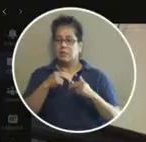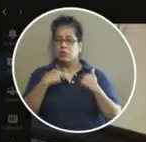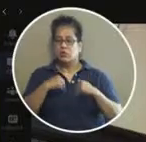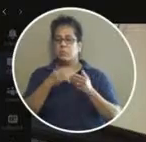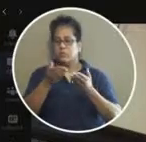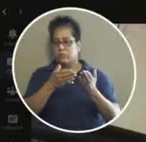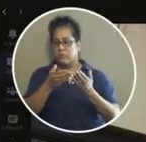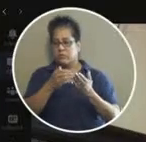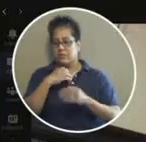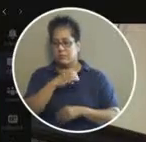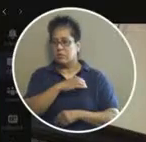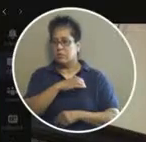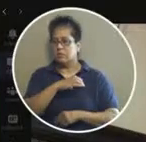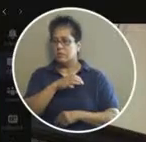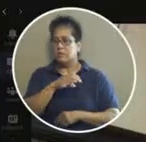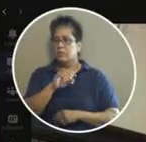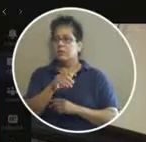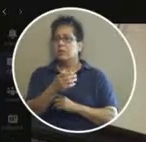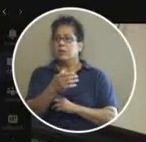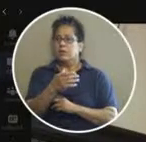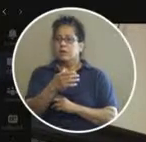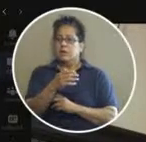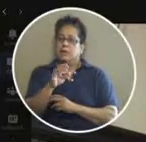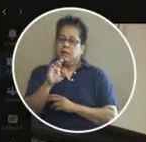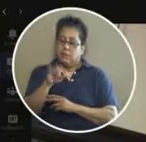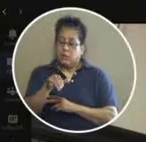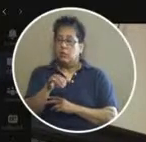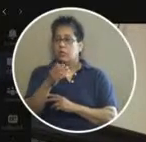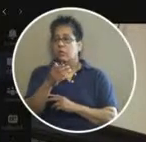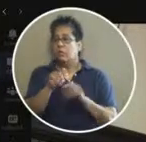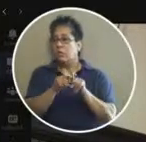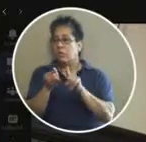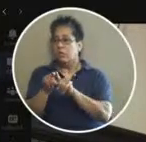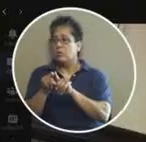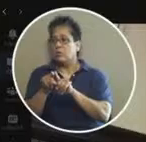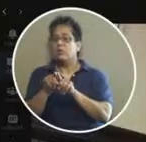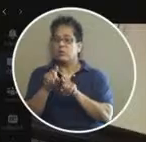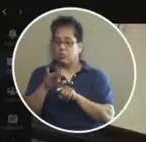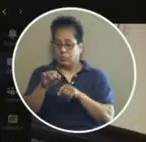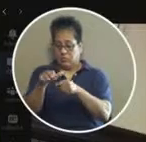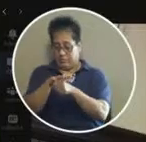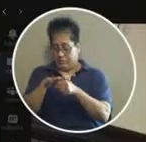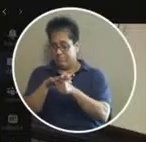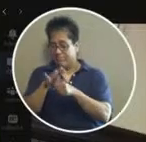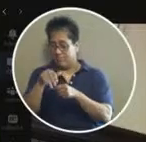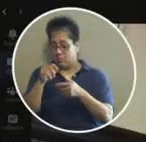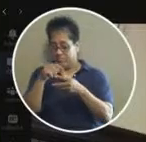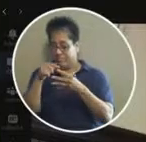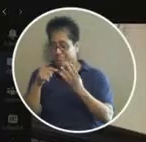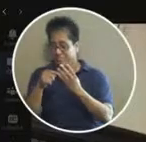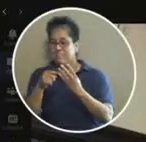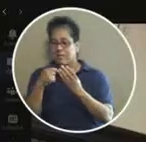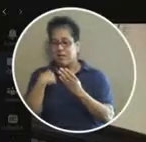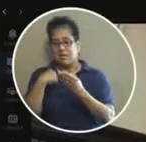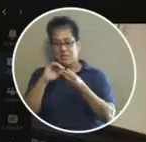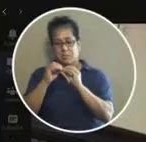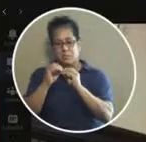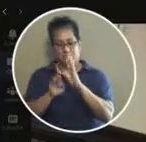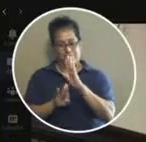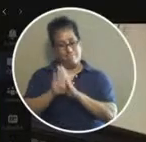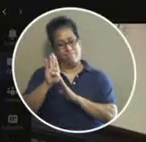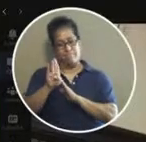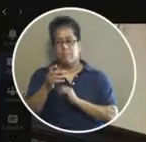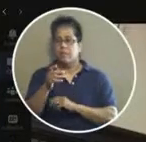Services Commission. Those are the areas we've also had some spikes, and the judge may want to talk about that